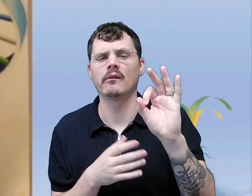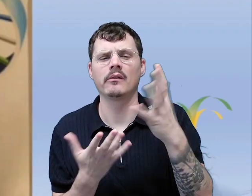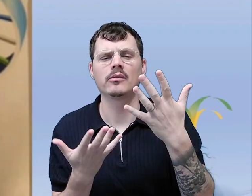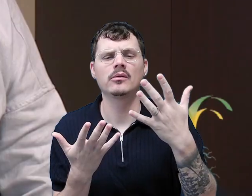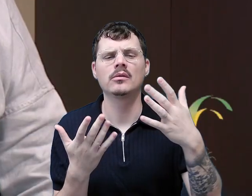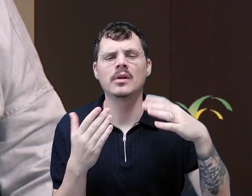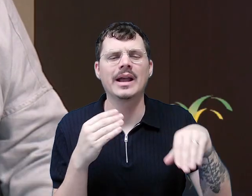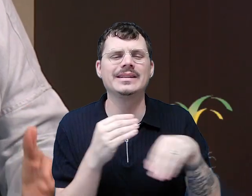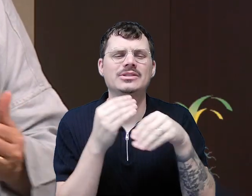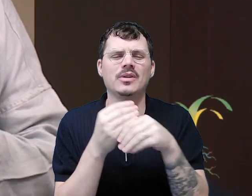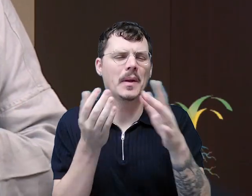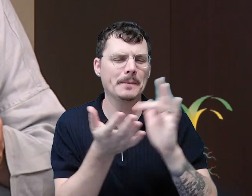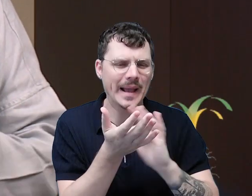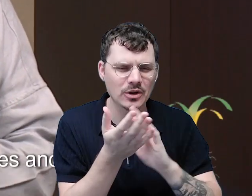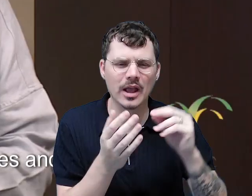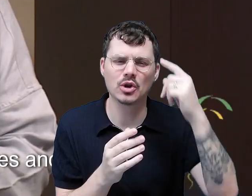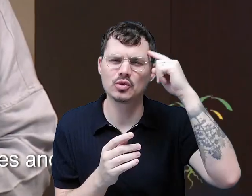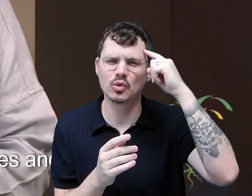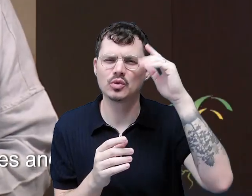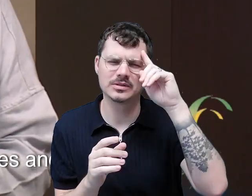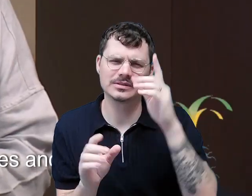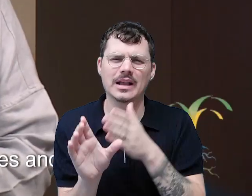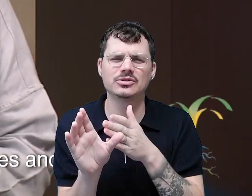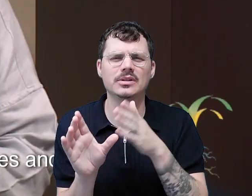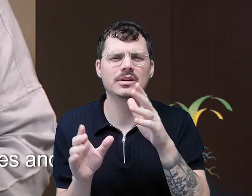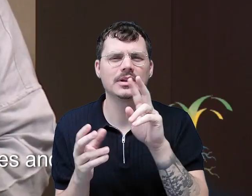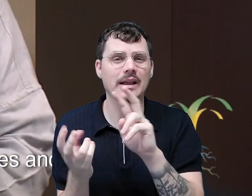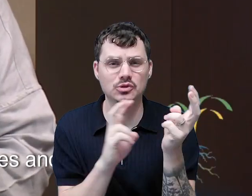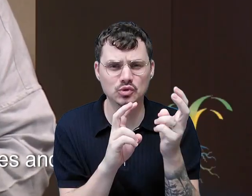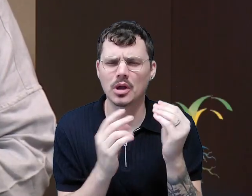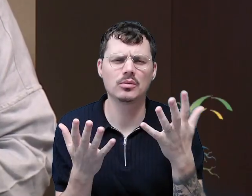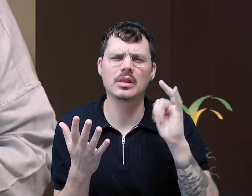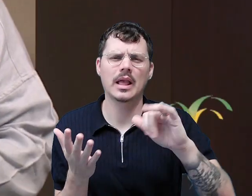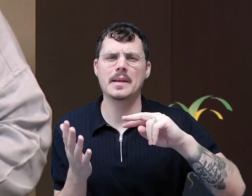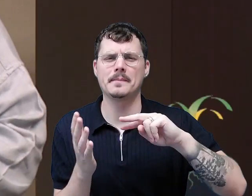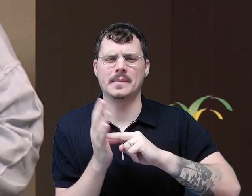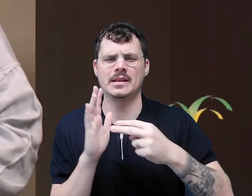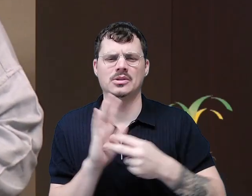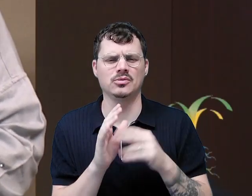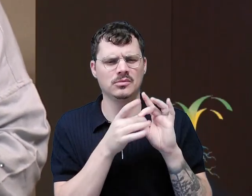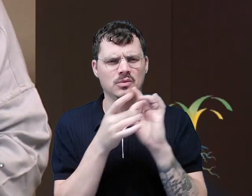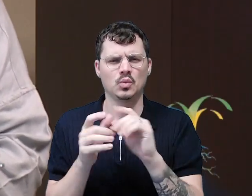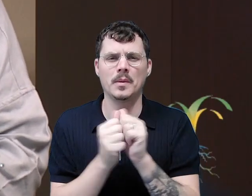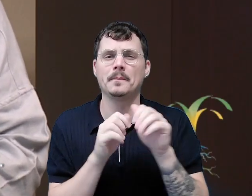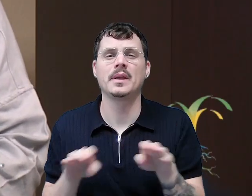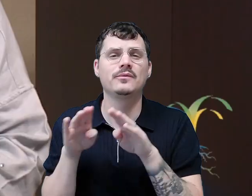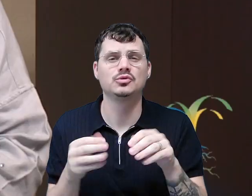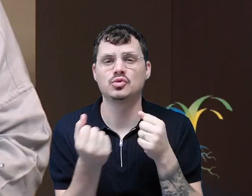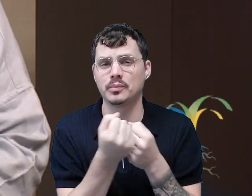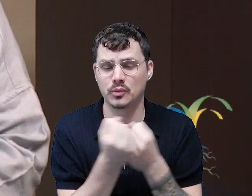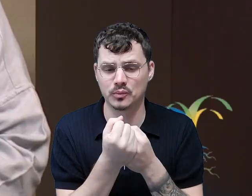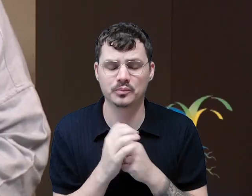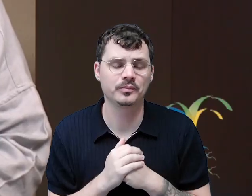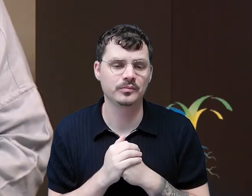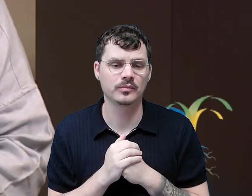the additional medical and neuropsychiatric issues and what it might mean in terms of behavior